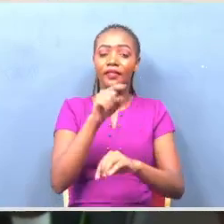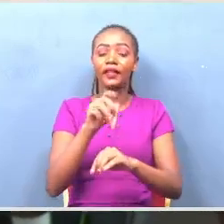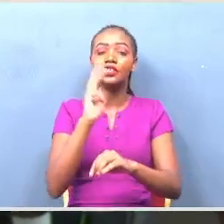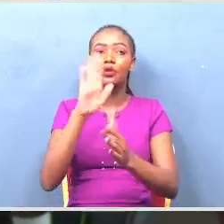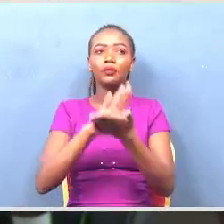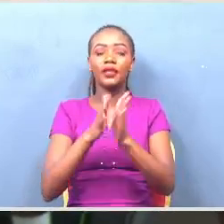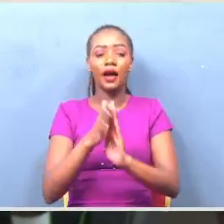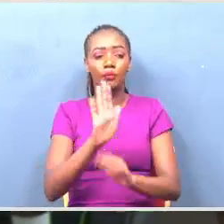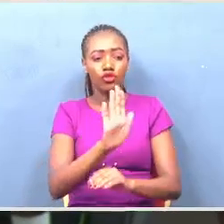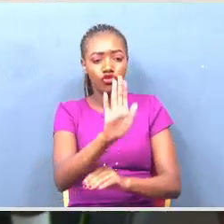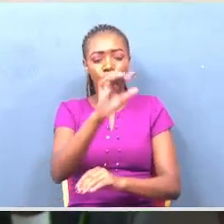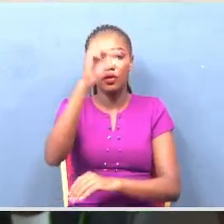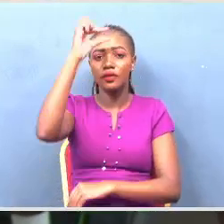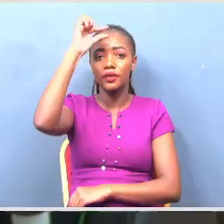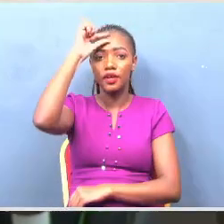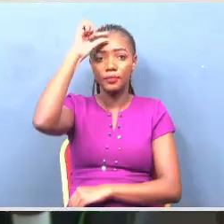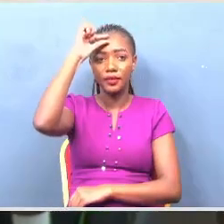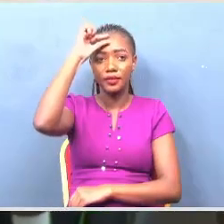their government.